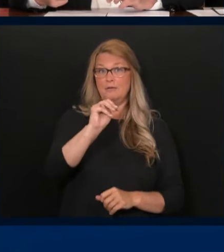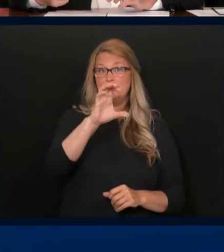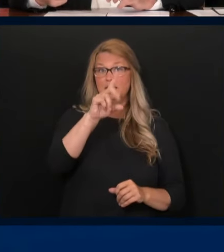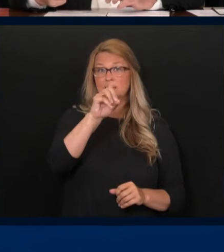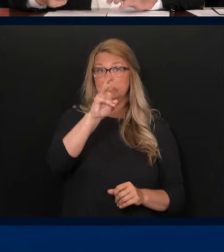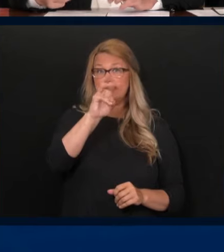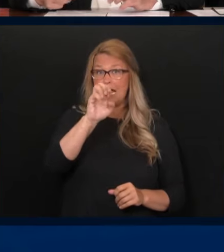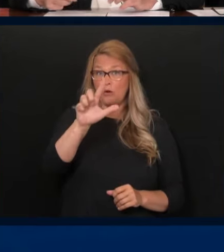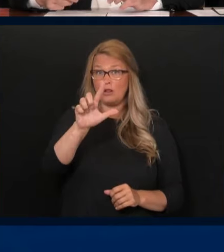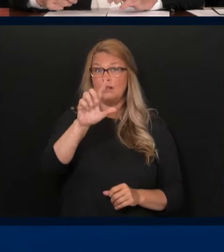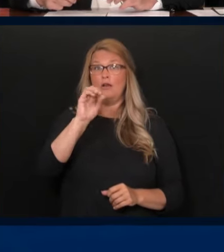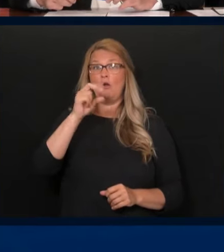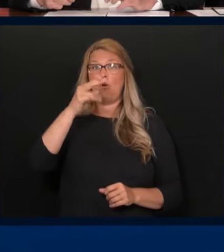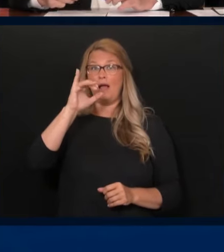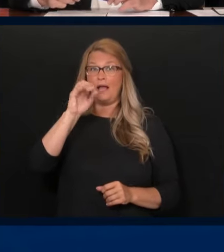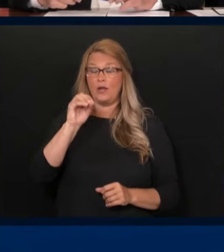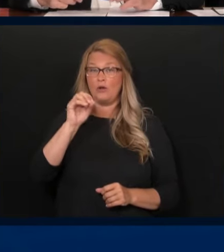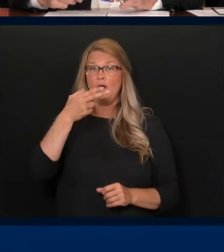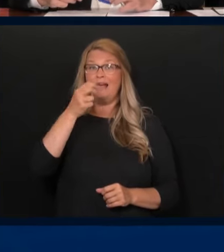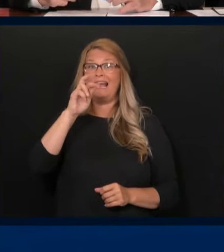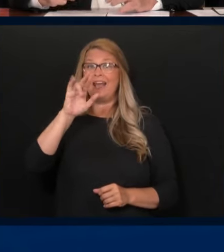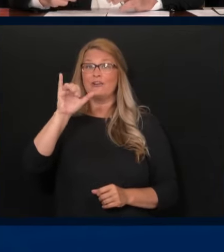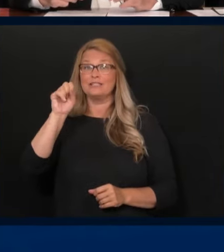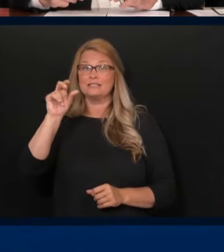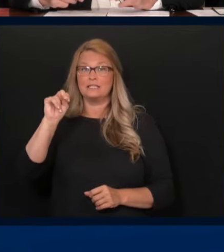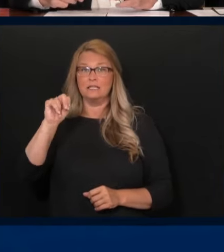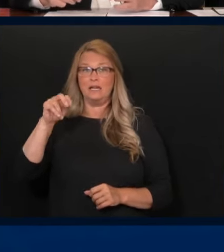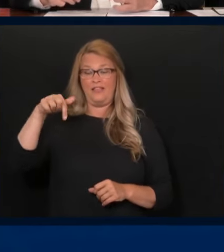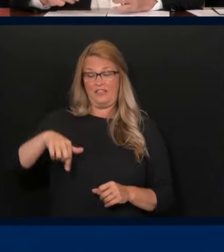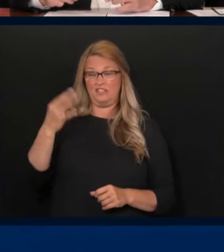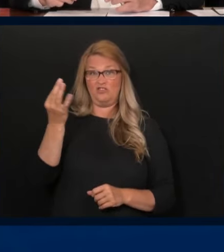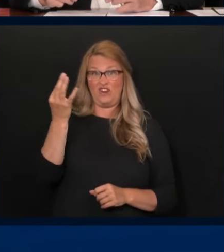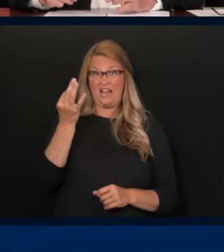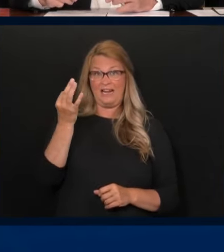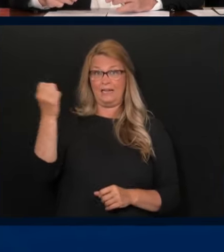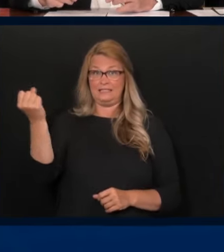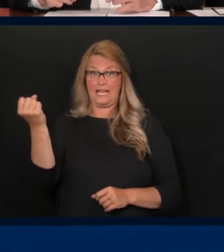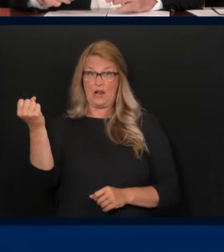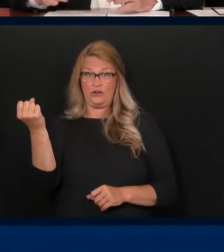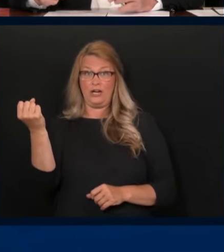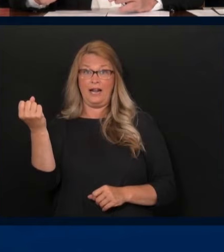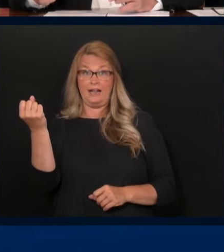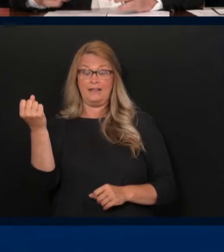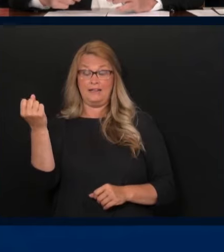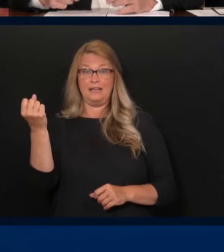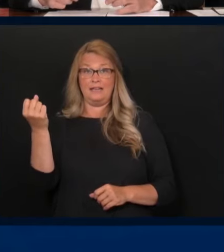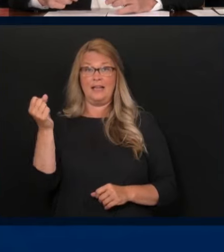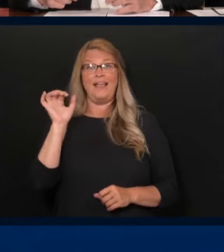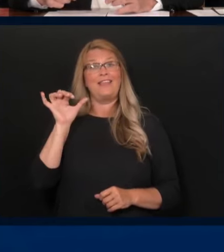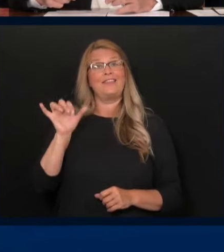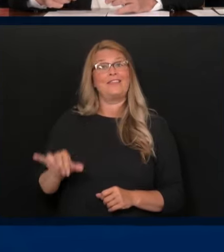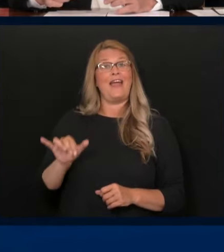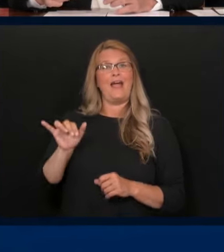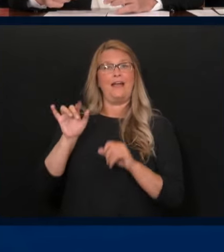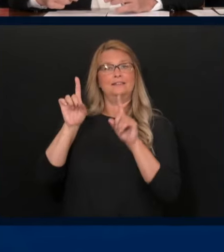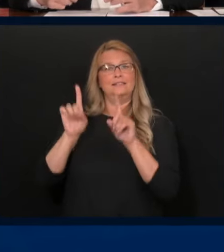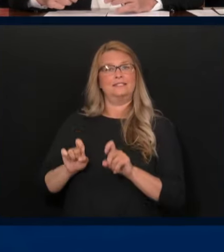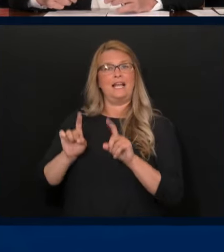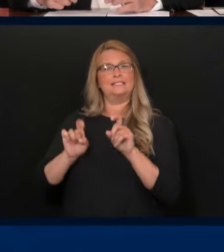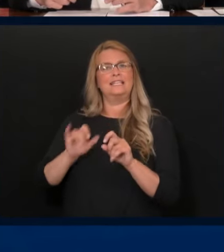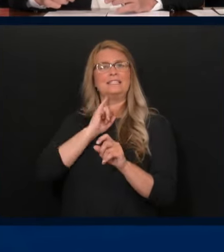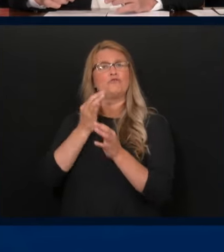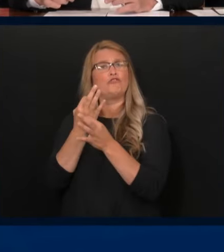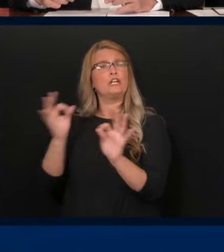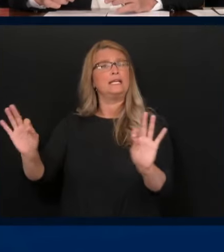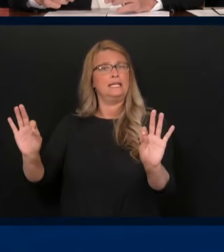Ohio County, and Harrison counties on Friday and Saturday. And this optional testing naturally will be free. It'll be